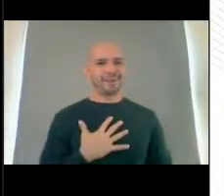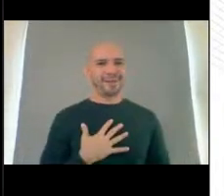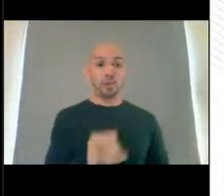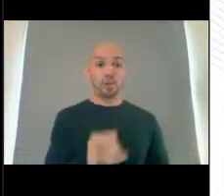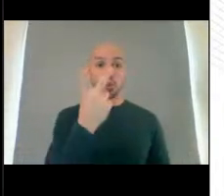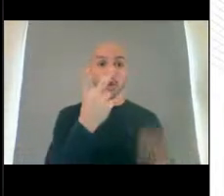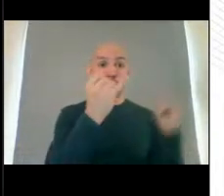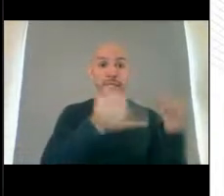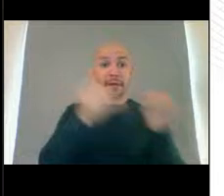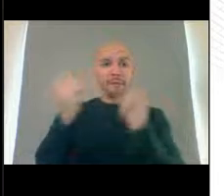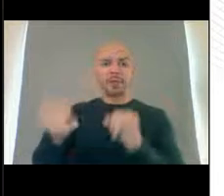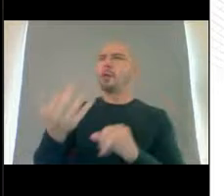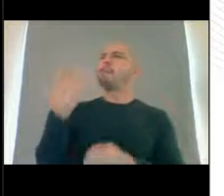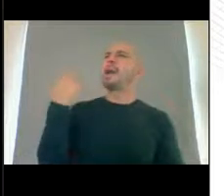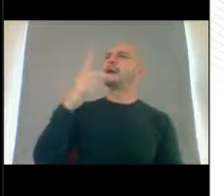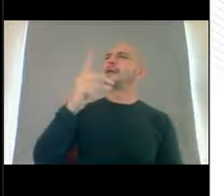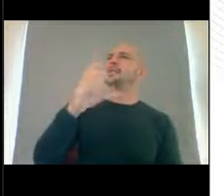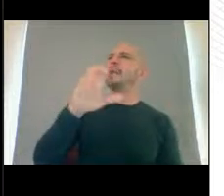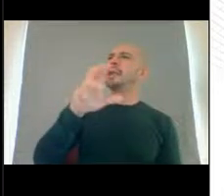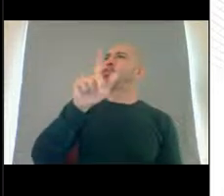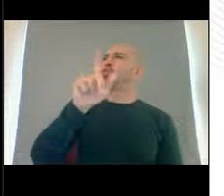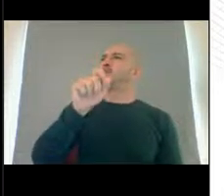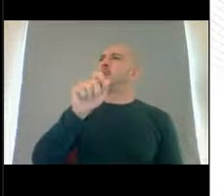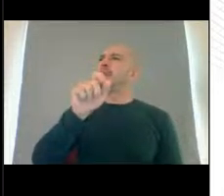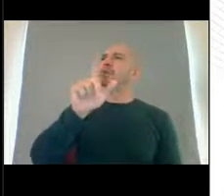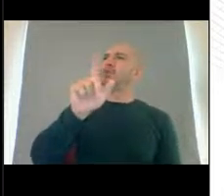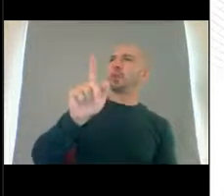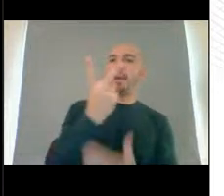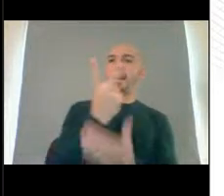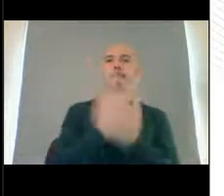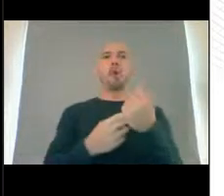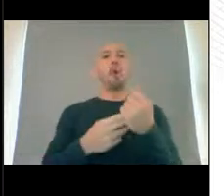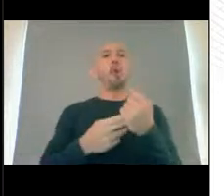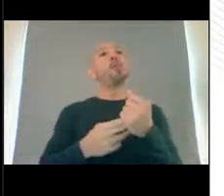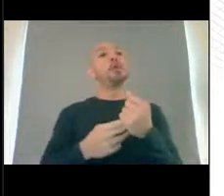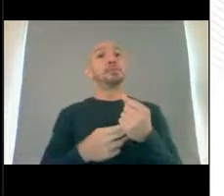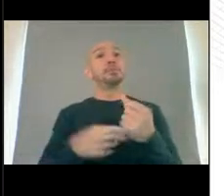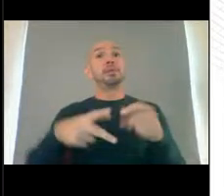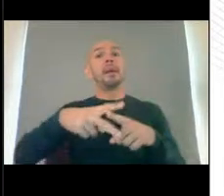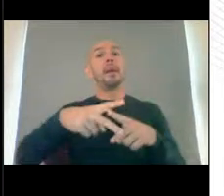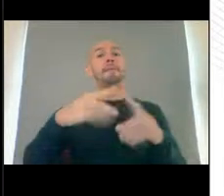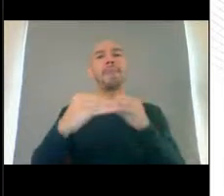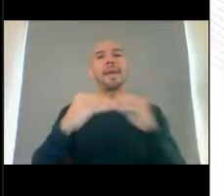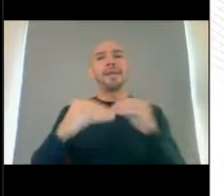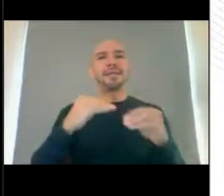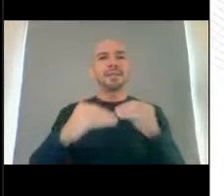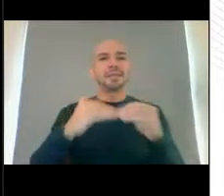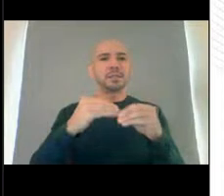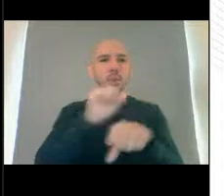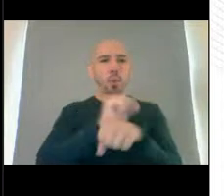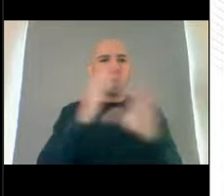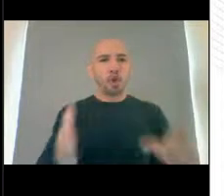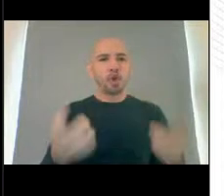december of 2021 uh they're both maintenance workers uh up in in district two and they were doing rock patrol on